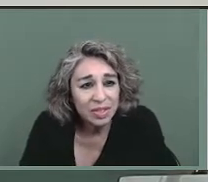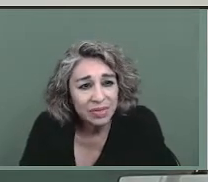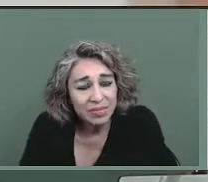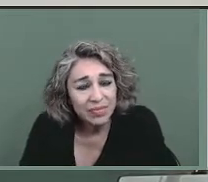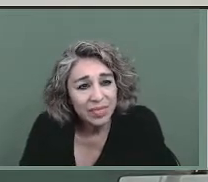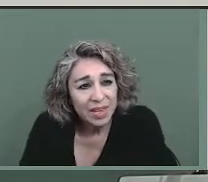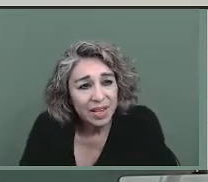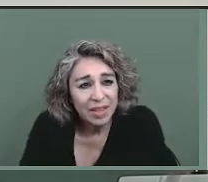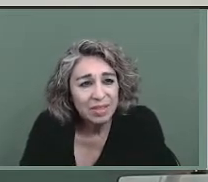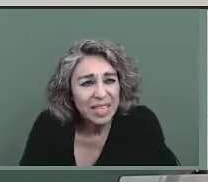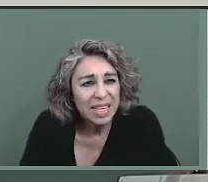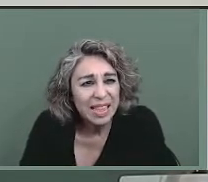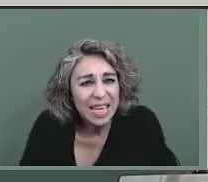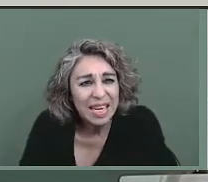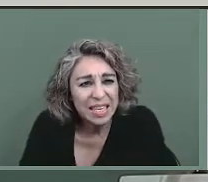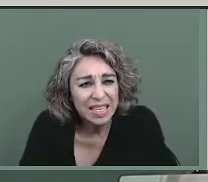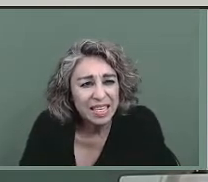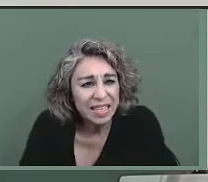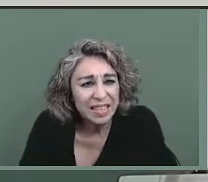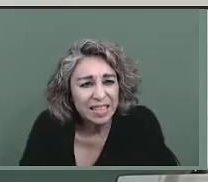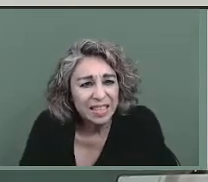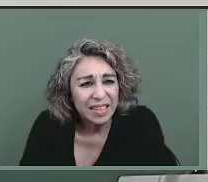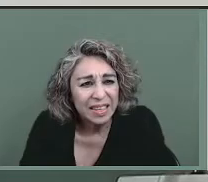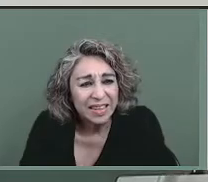soldiers. That was an elite.